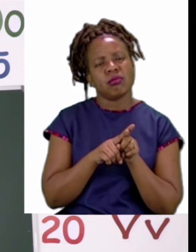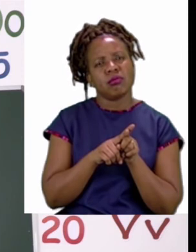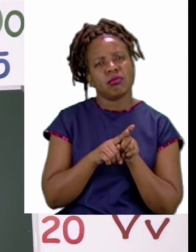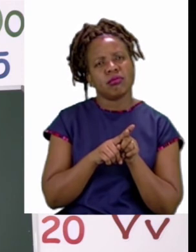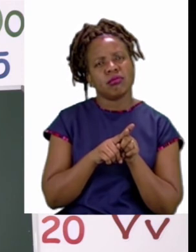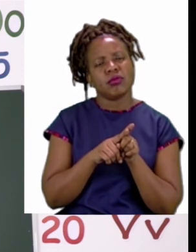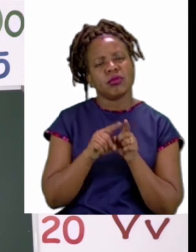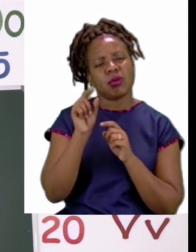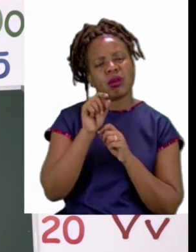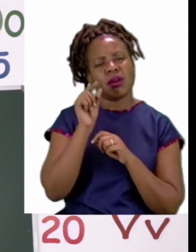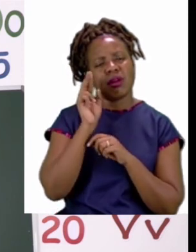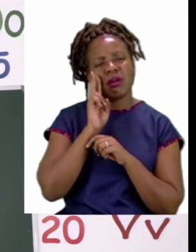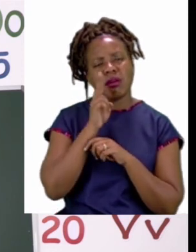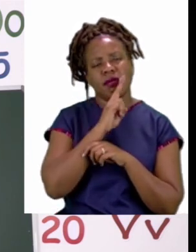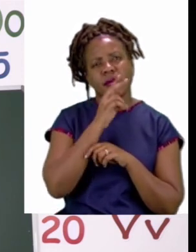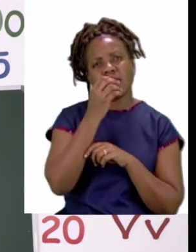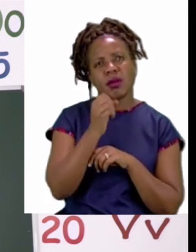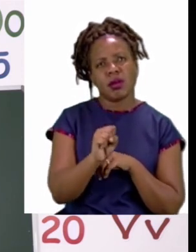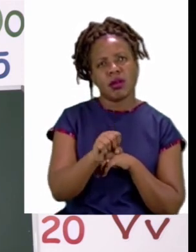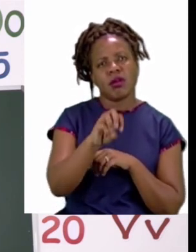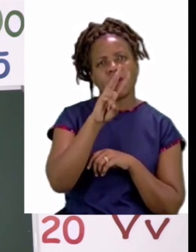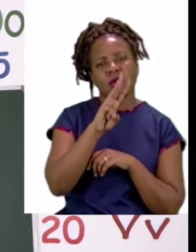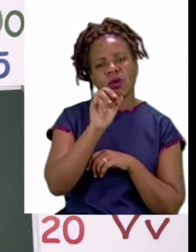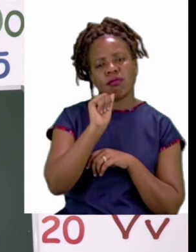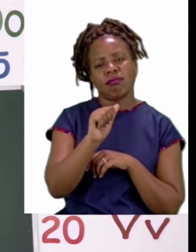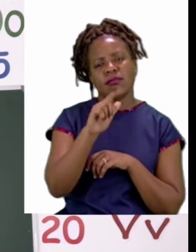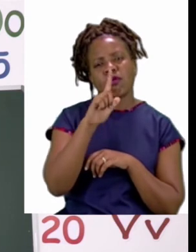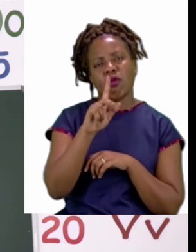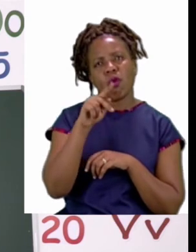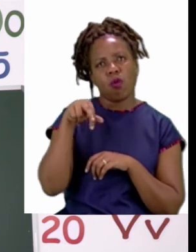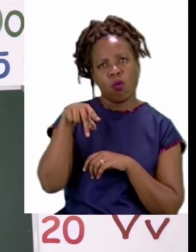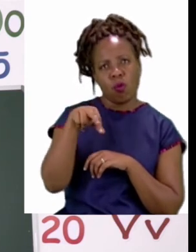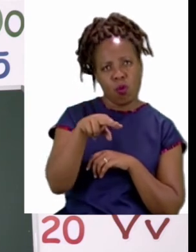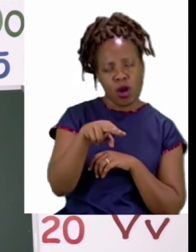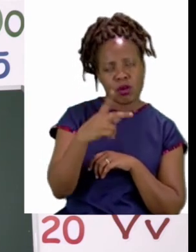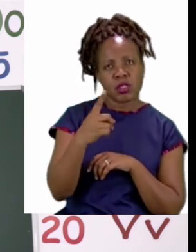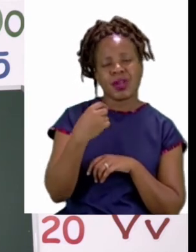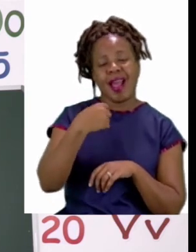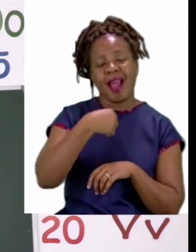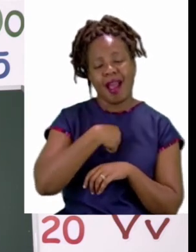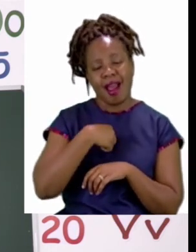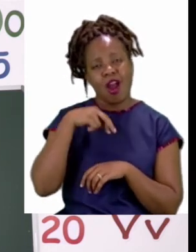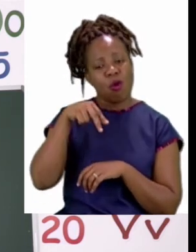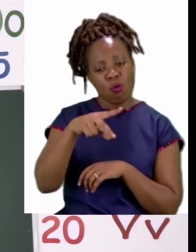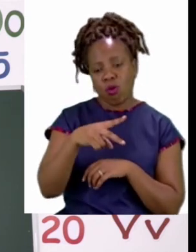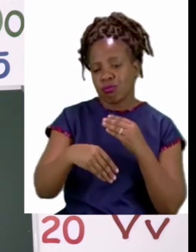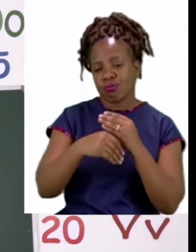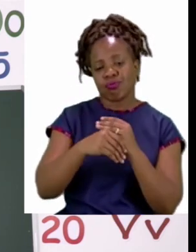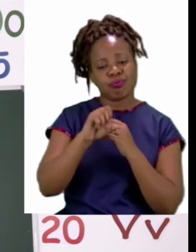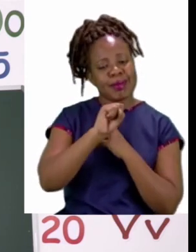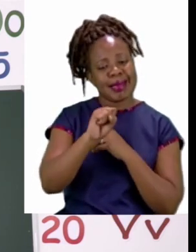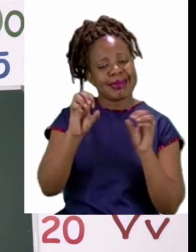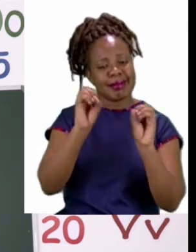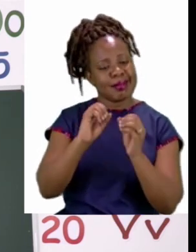So if it is I walk, we have shown that the verb does not change if we're talking about the